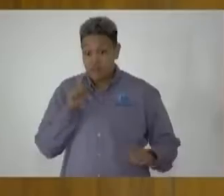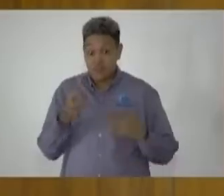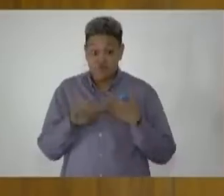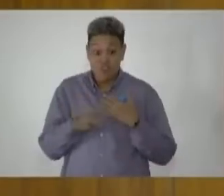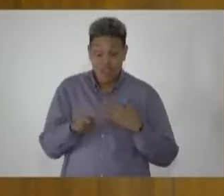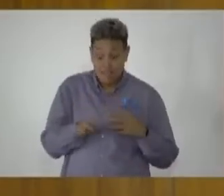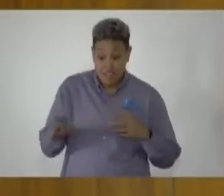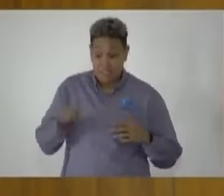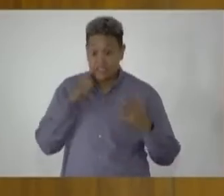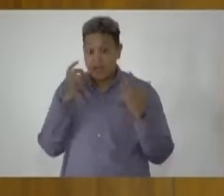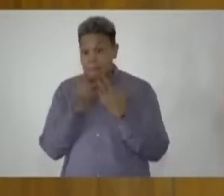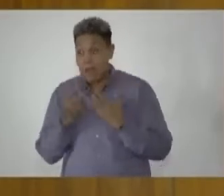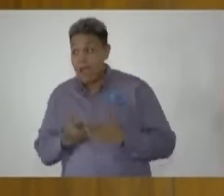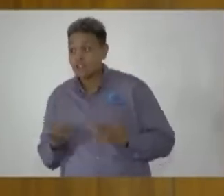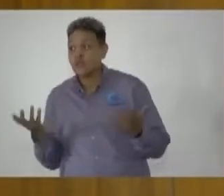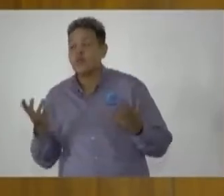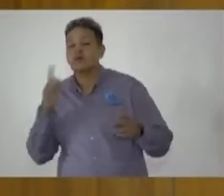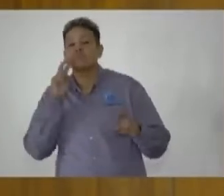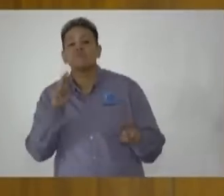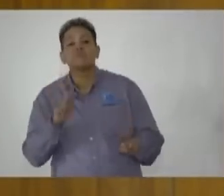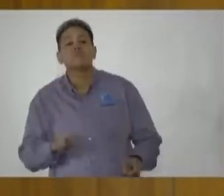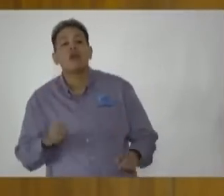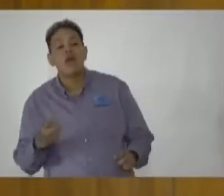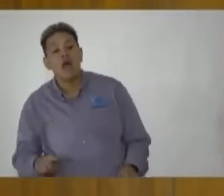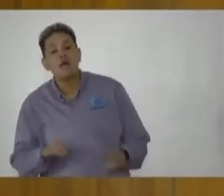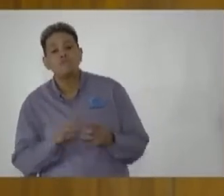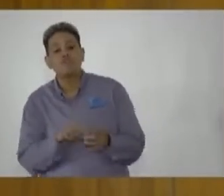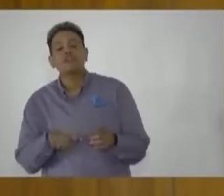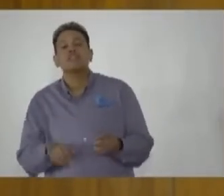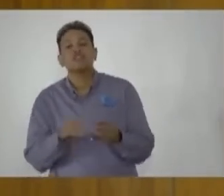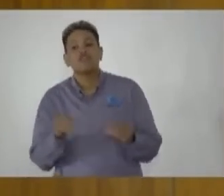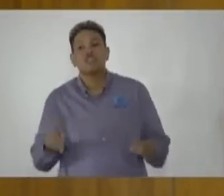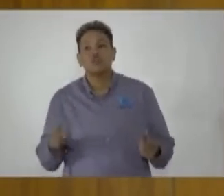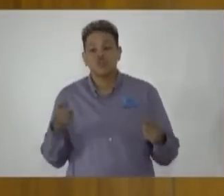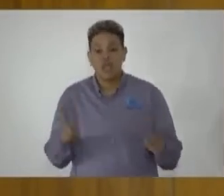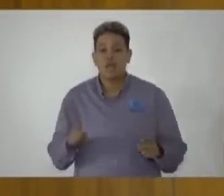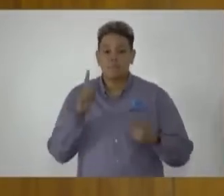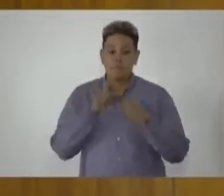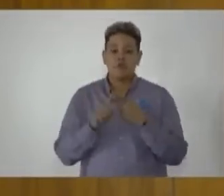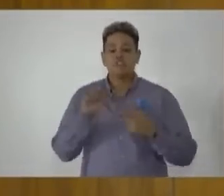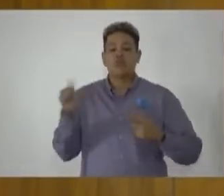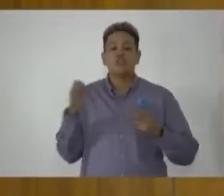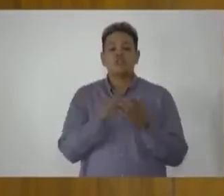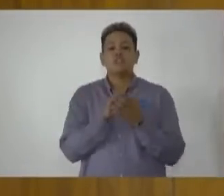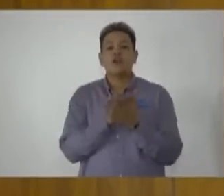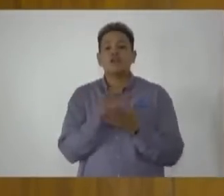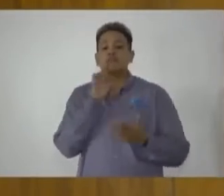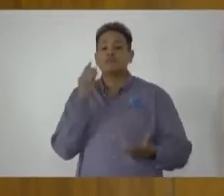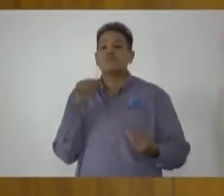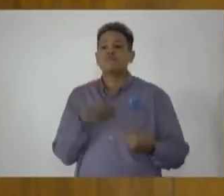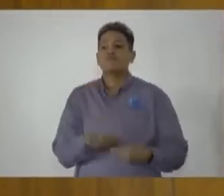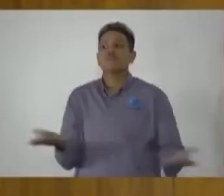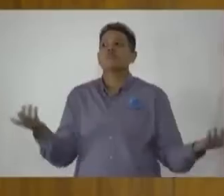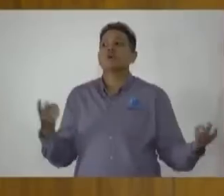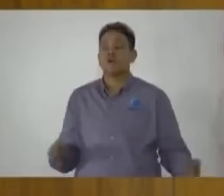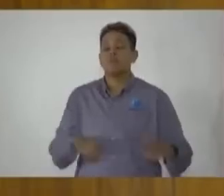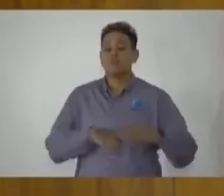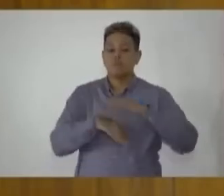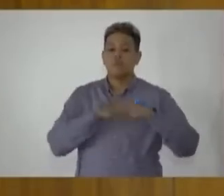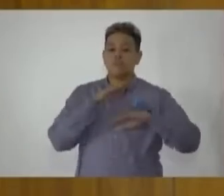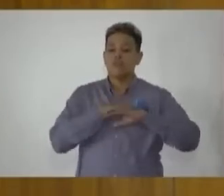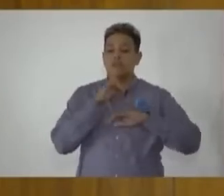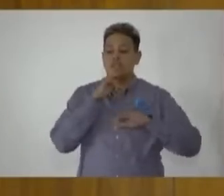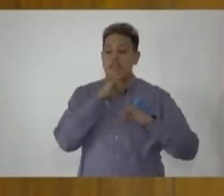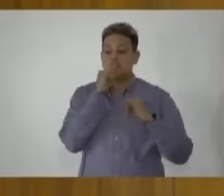cross-reference, cross-match what is taking place with this resolution plus other documents that were circulated based on the